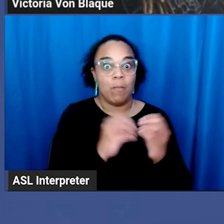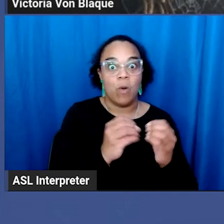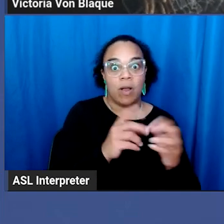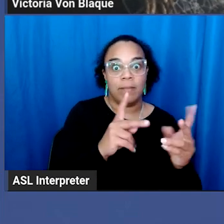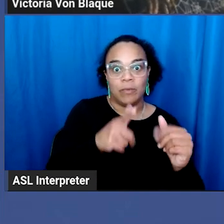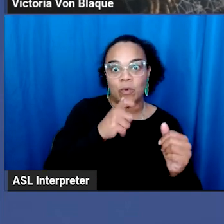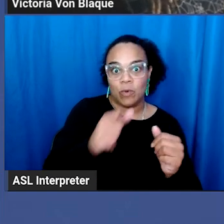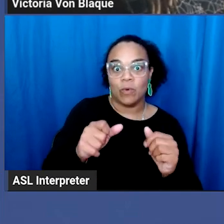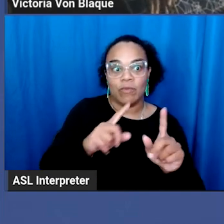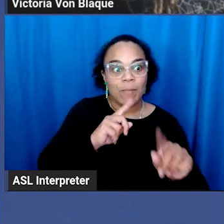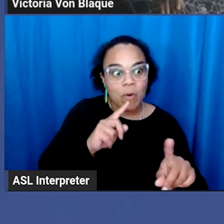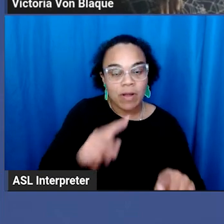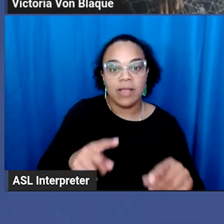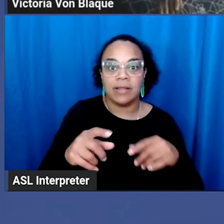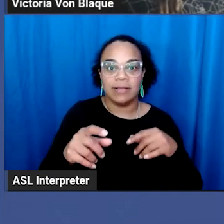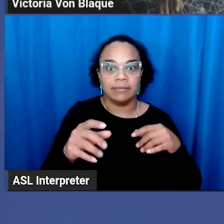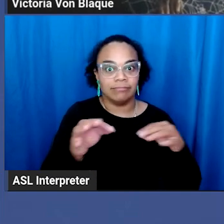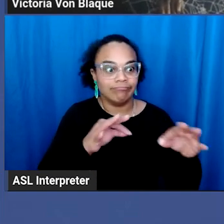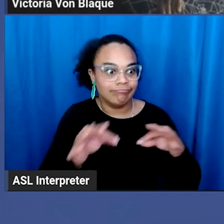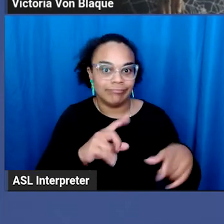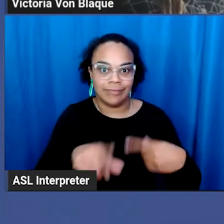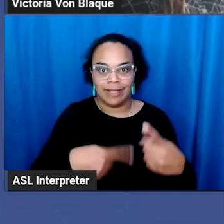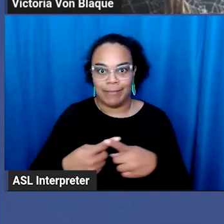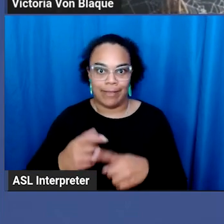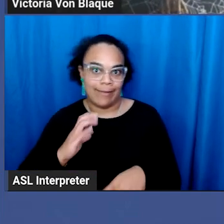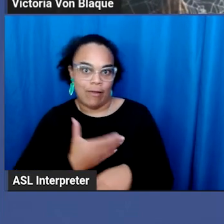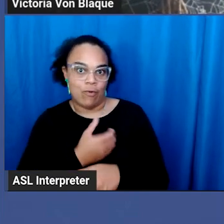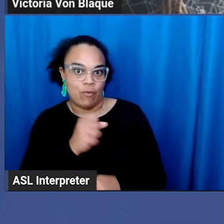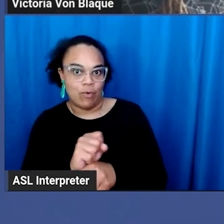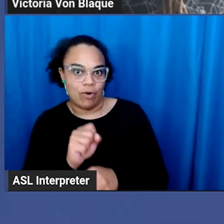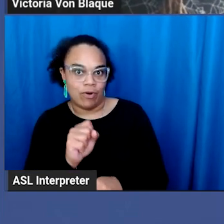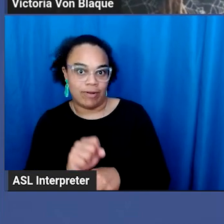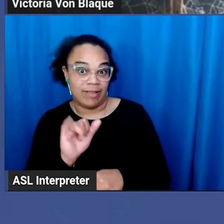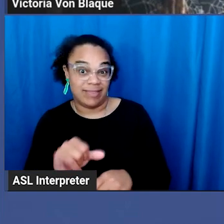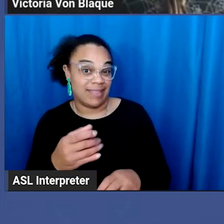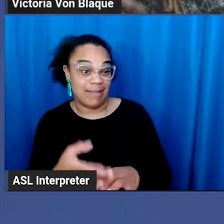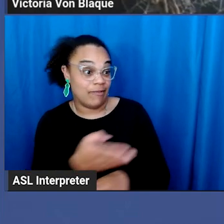have gotten any other way, unfortunately.